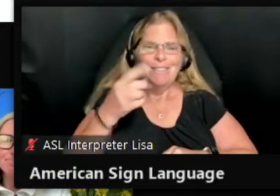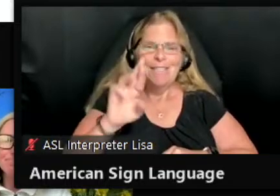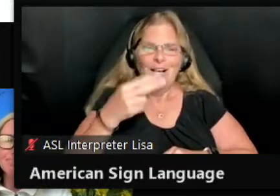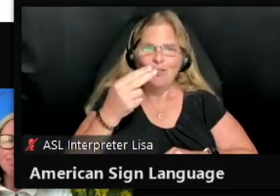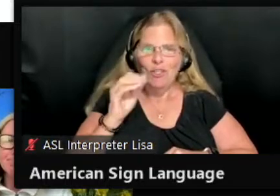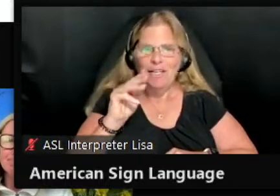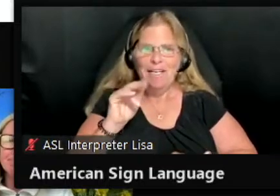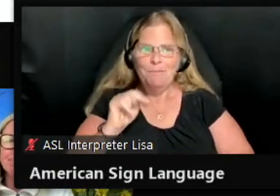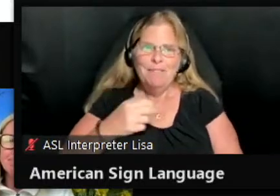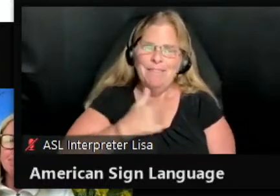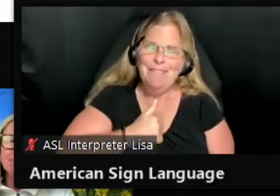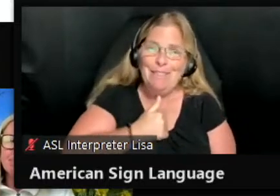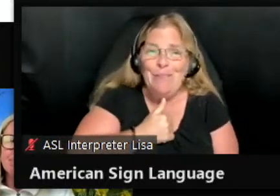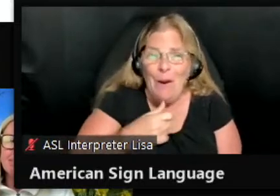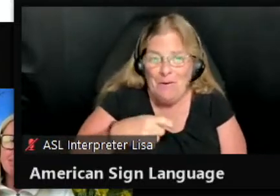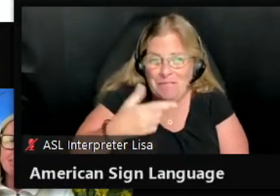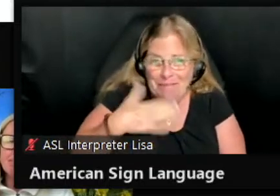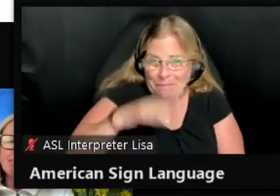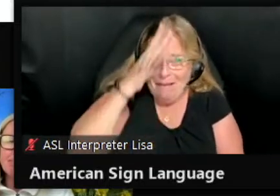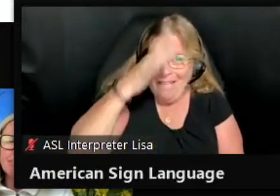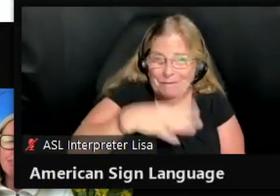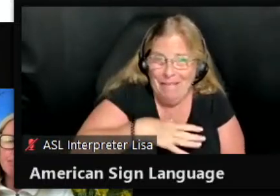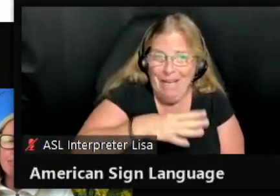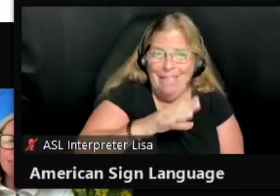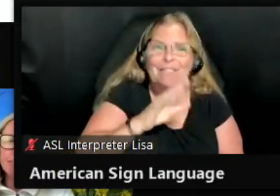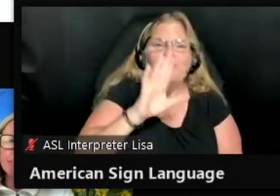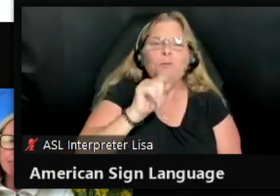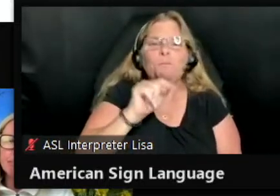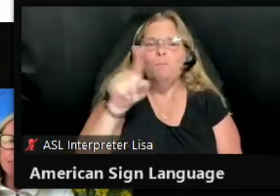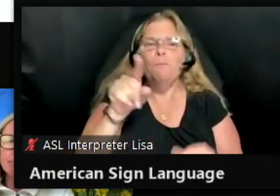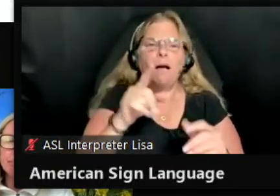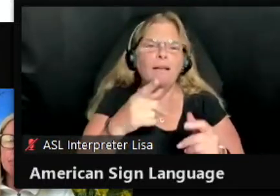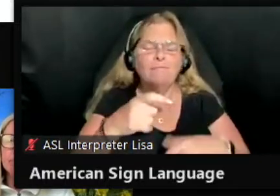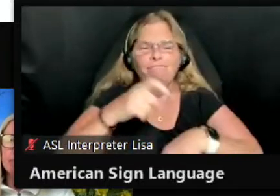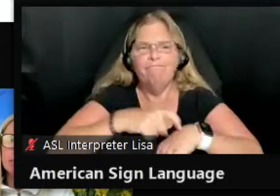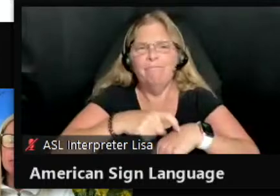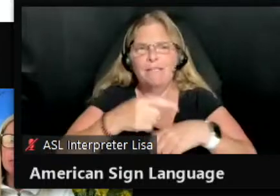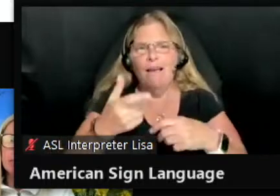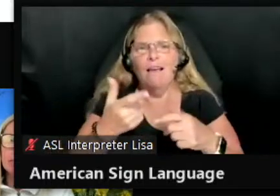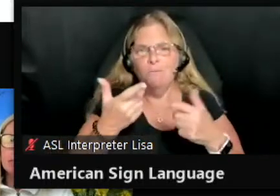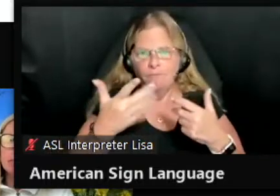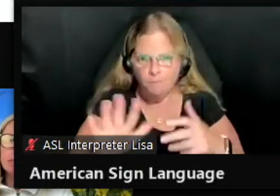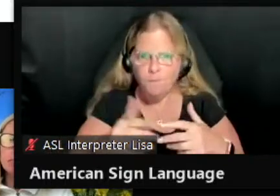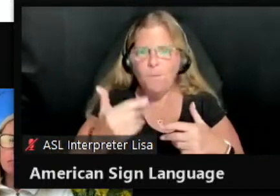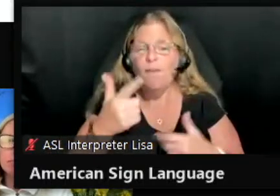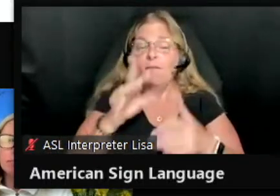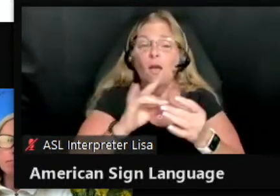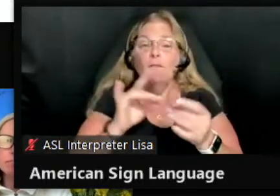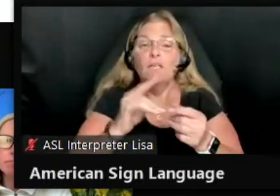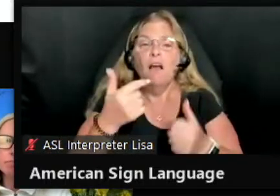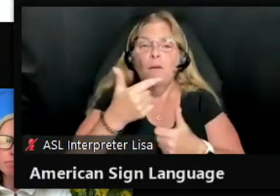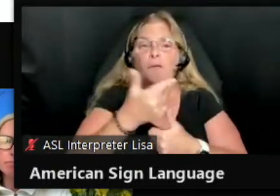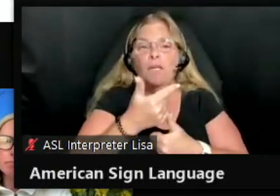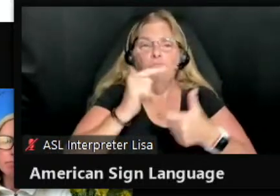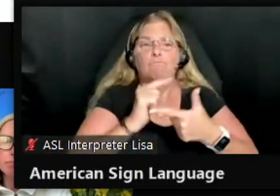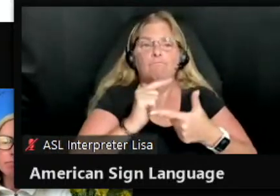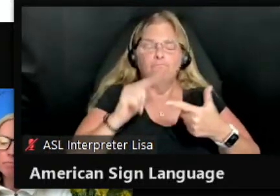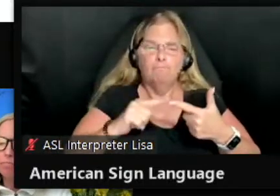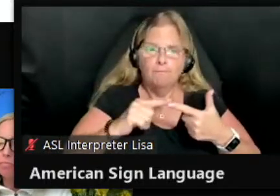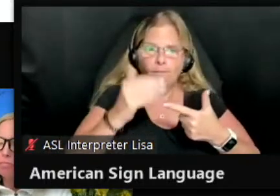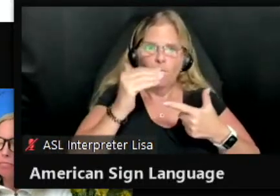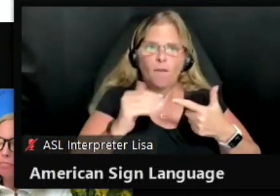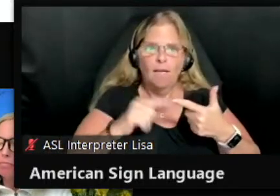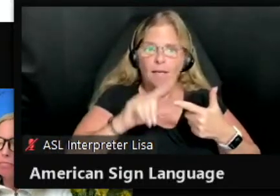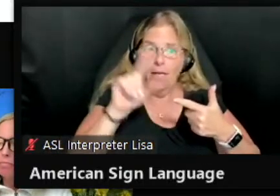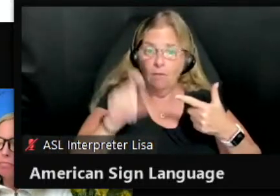Time is ticking. If you do have a comment, you can braid it into the next one. That'll be fine. I want to move to the next question. That's okay,